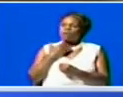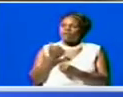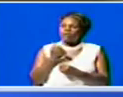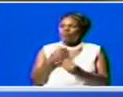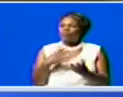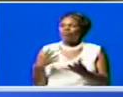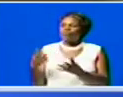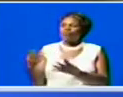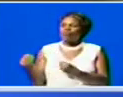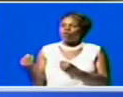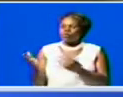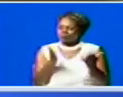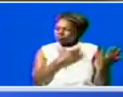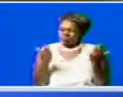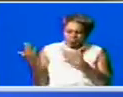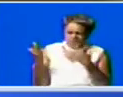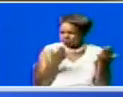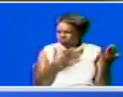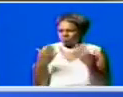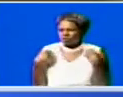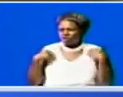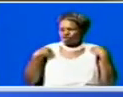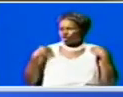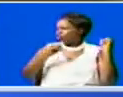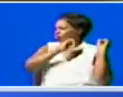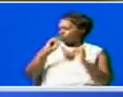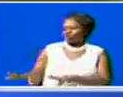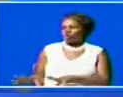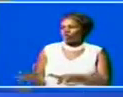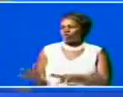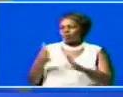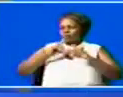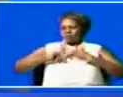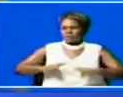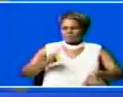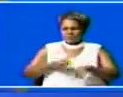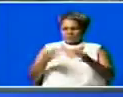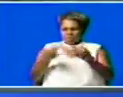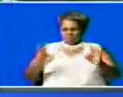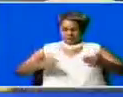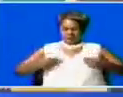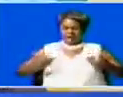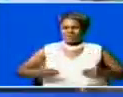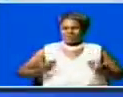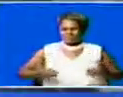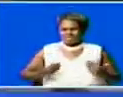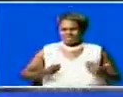home, freshen up, throw away these clothes and just relax. When you were released, you were very happy